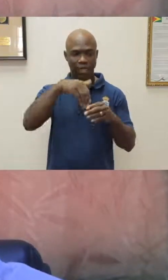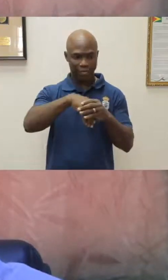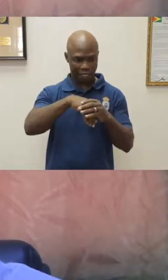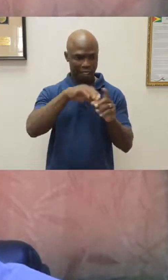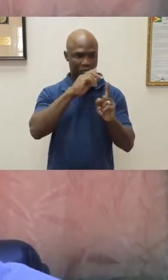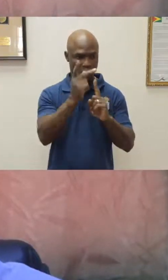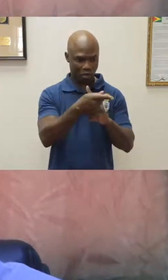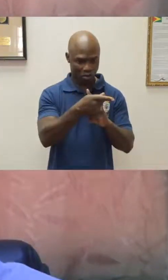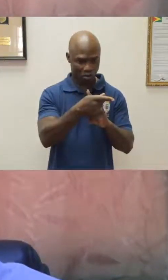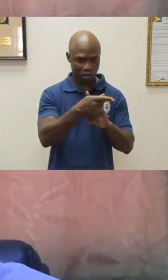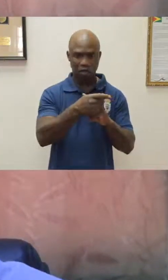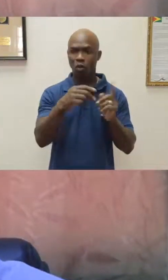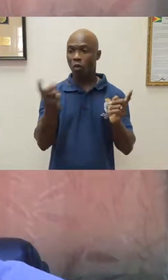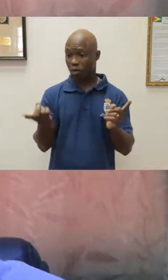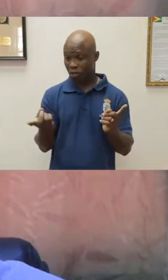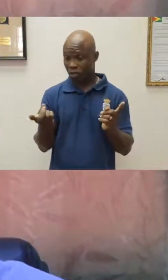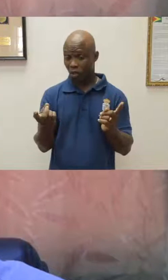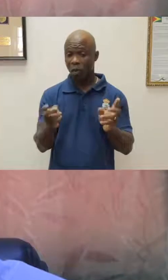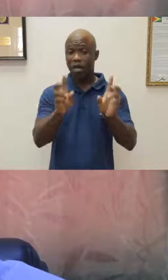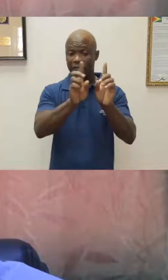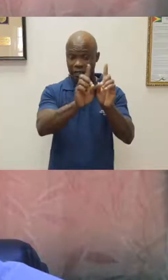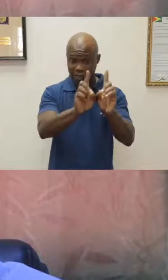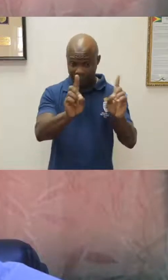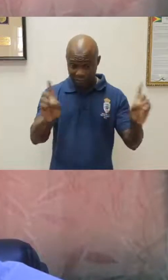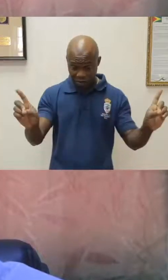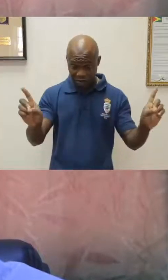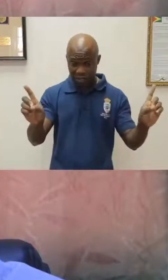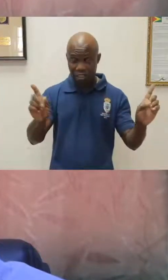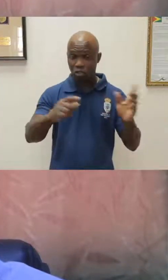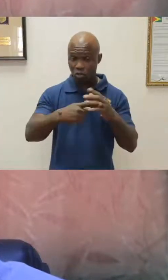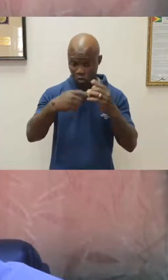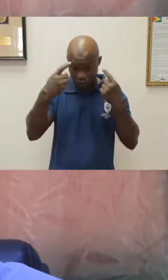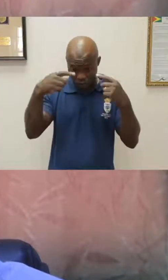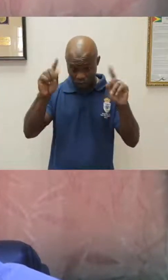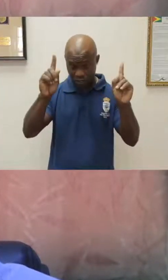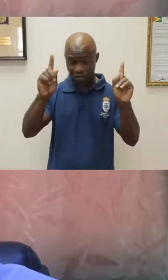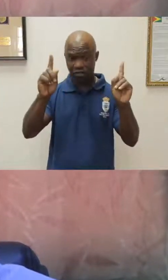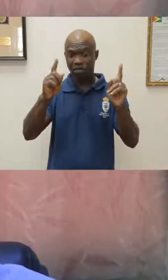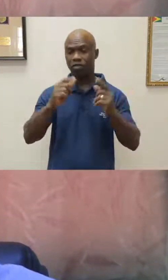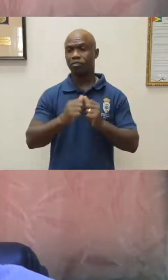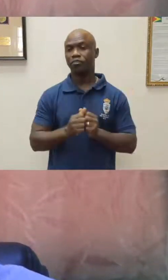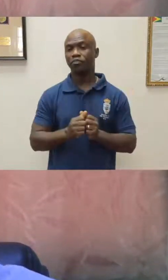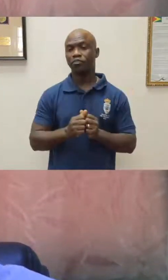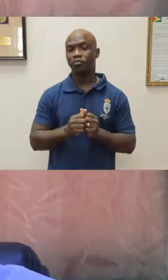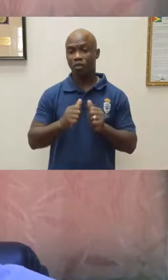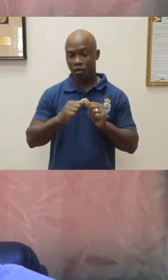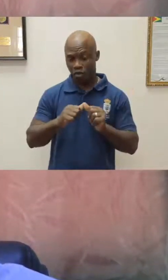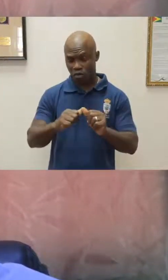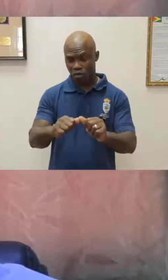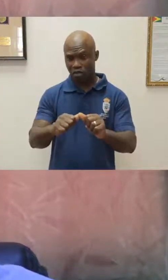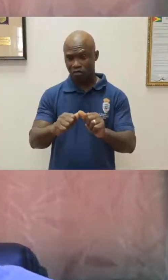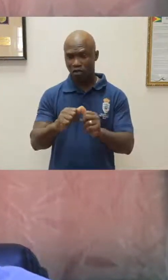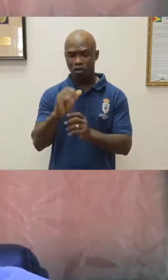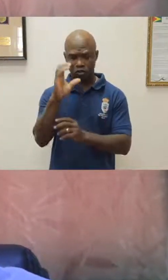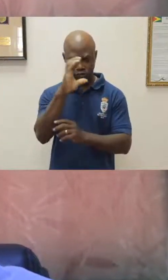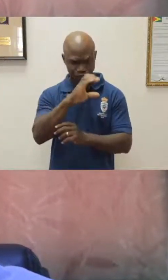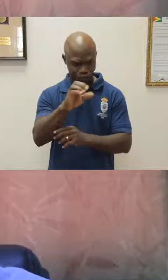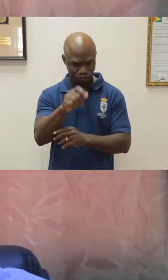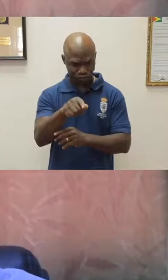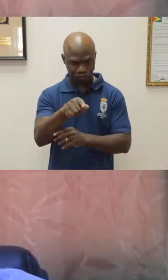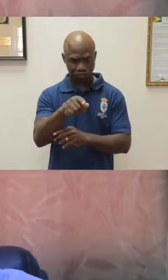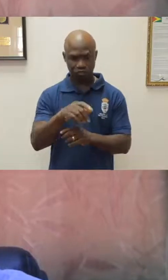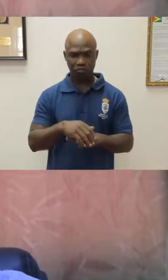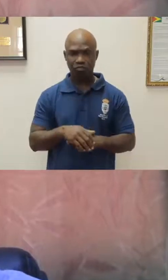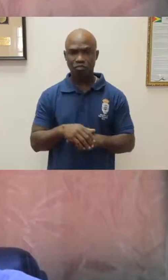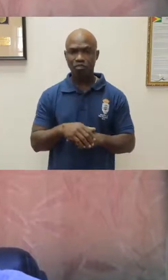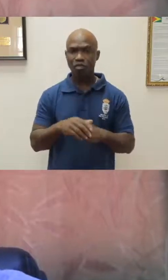be achieved successfully. Continuation of routine services. To ensure a continuation of routine services, we